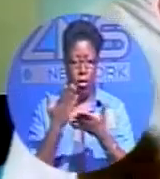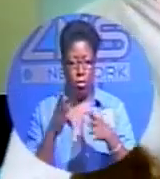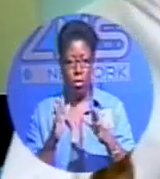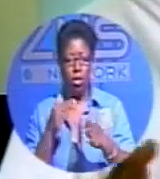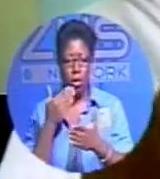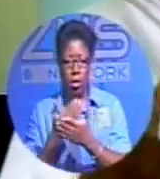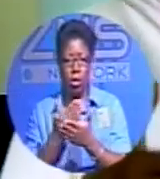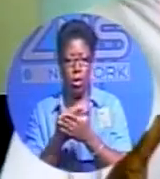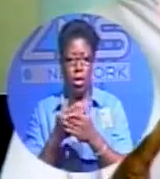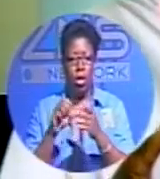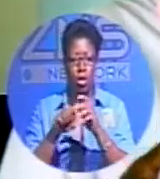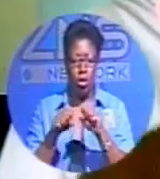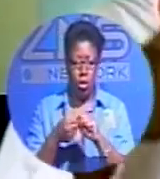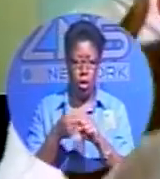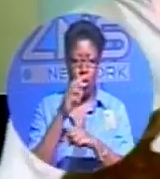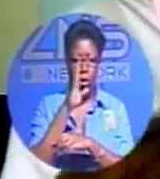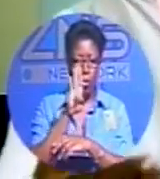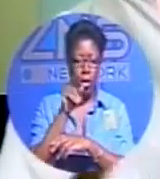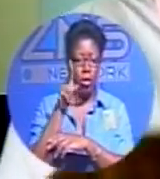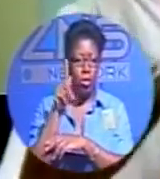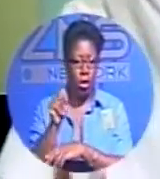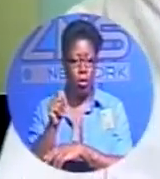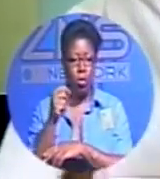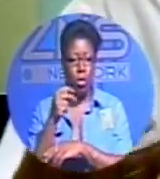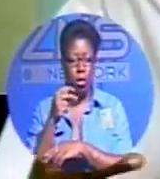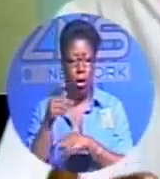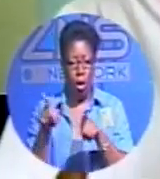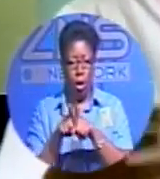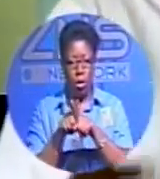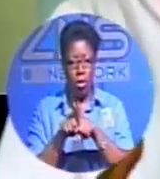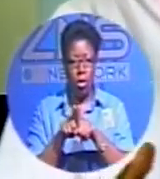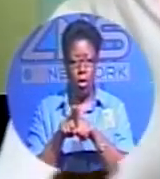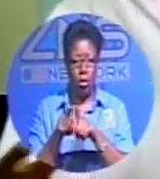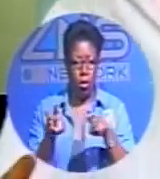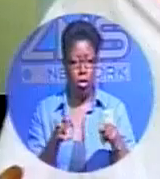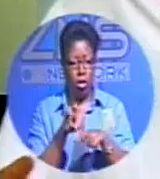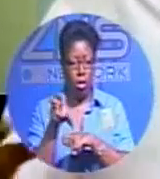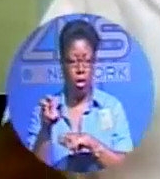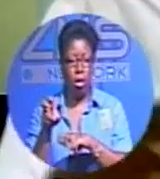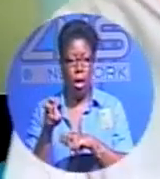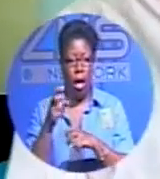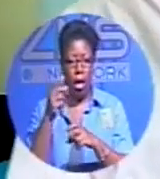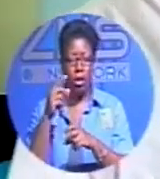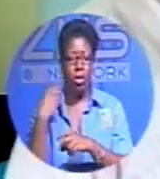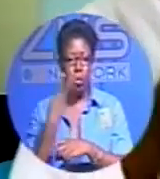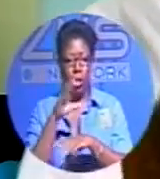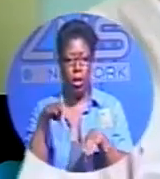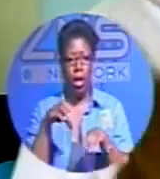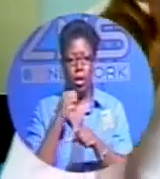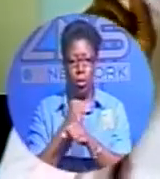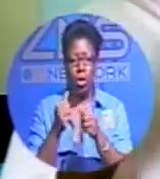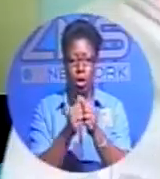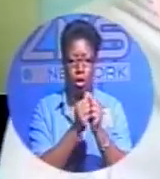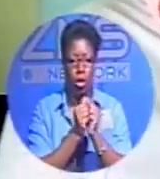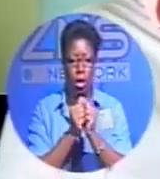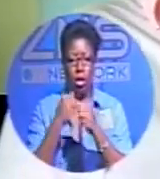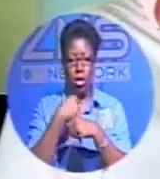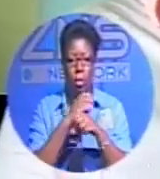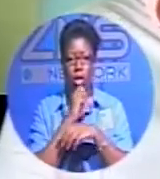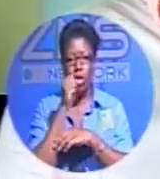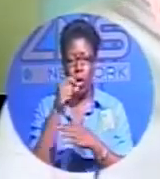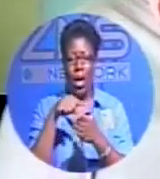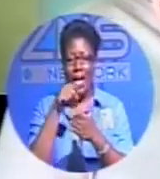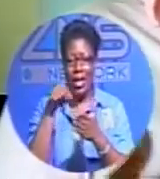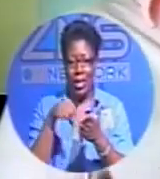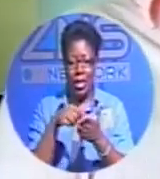the BUT will be able to go on that fact-finding mission, and we'll be able to work together to make sure that this